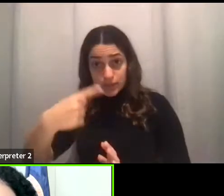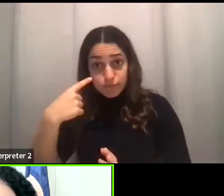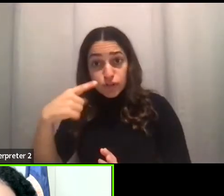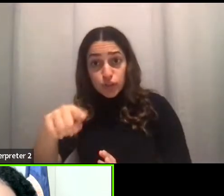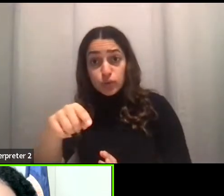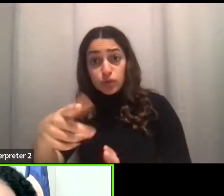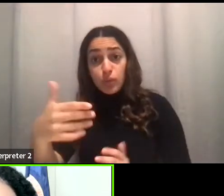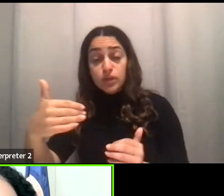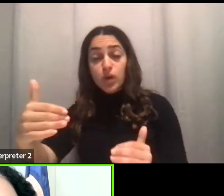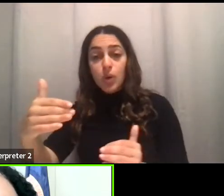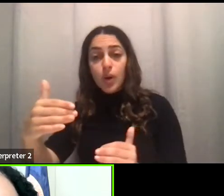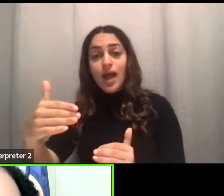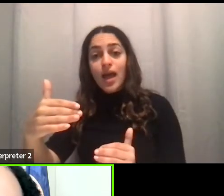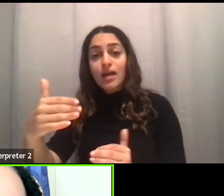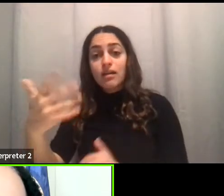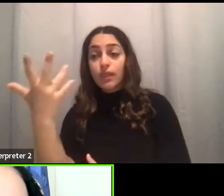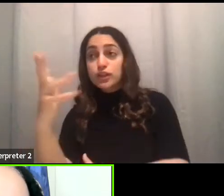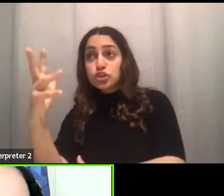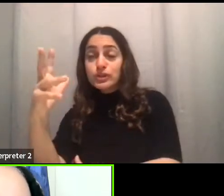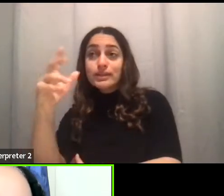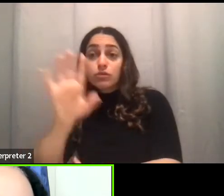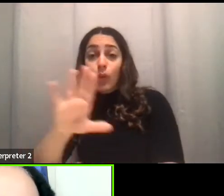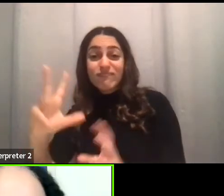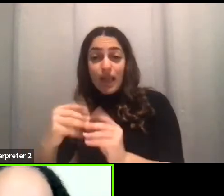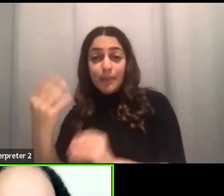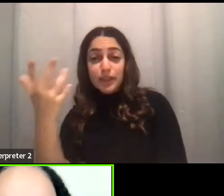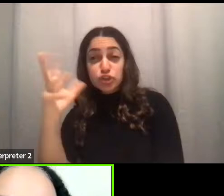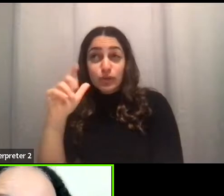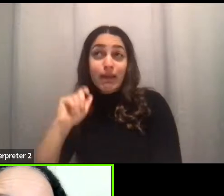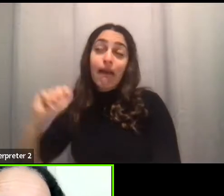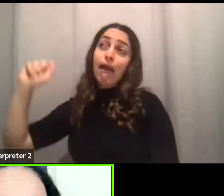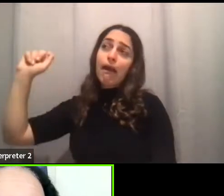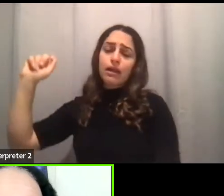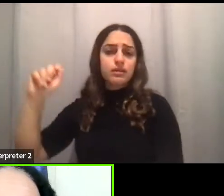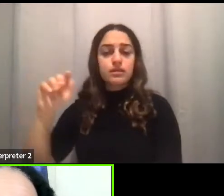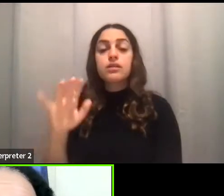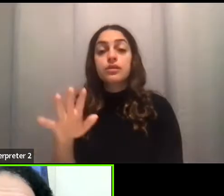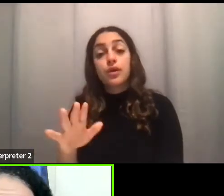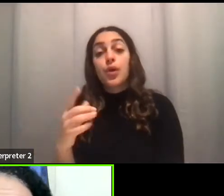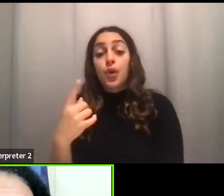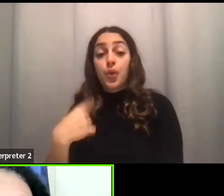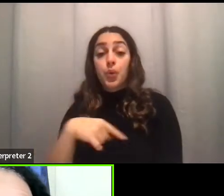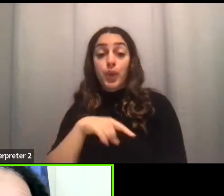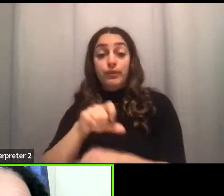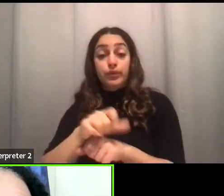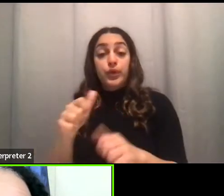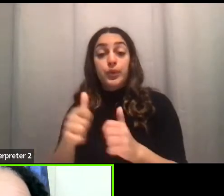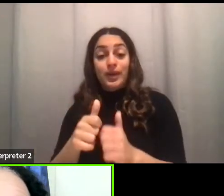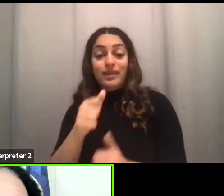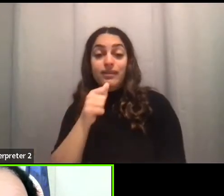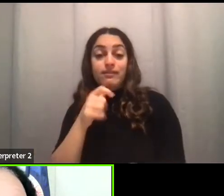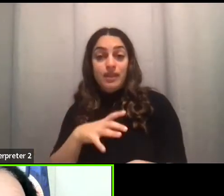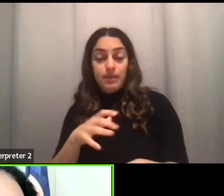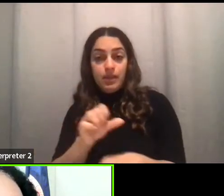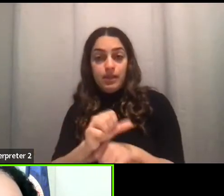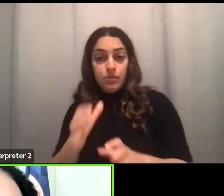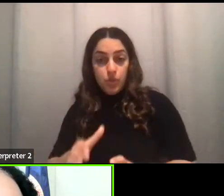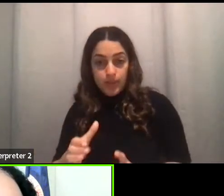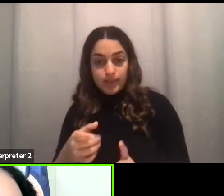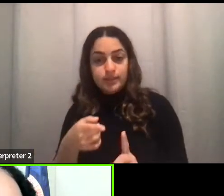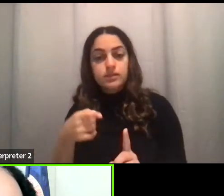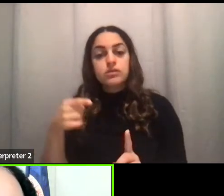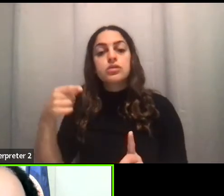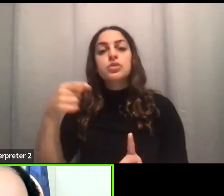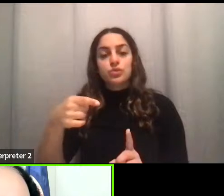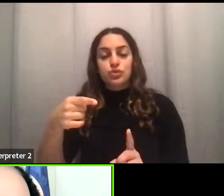tree we've worked with female employees of an alabama-based construction contractor whose supervisor played pornographic films